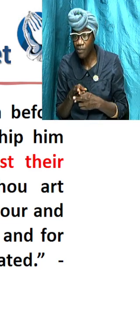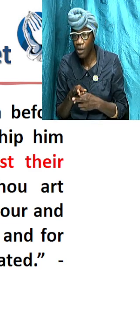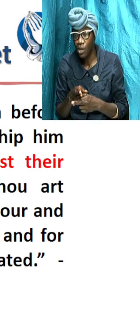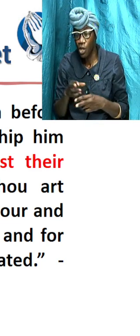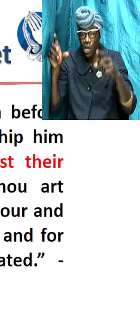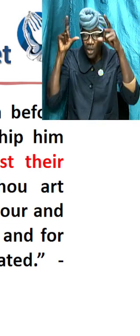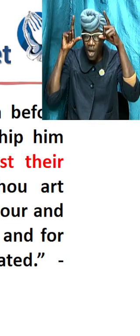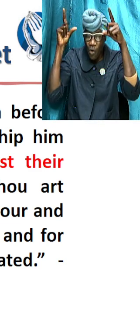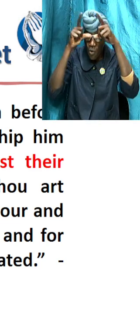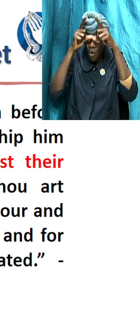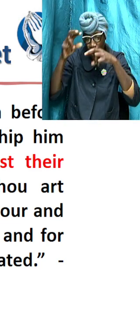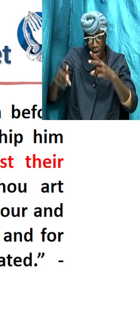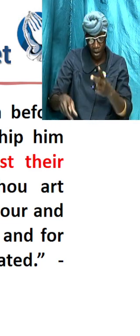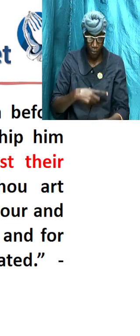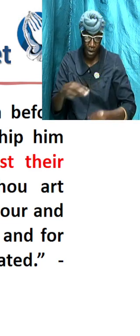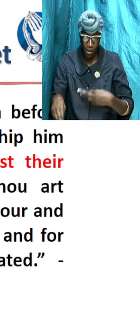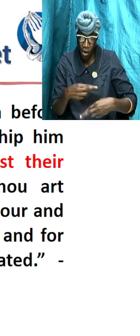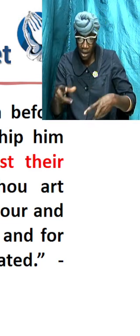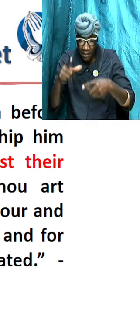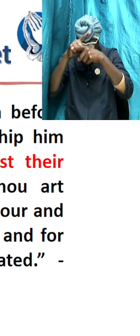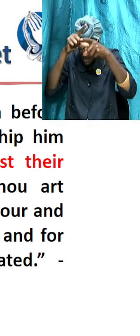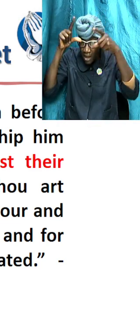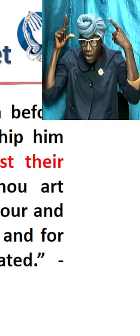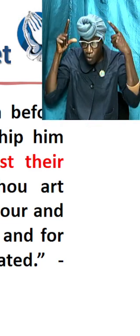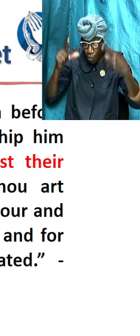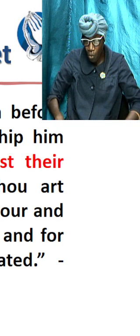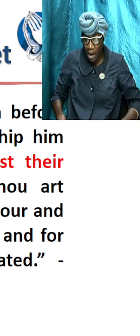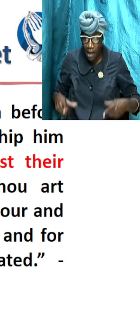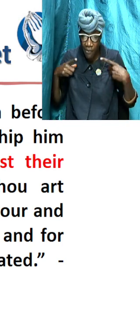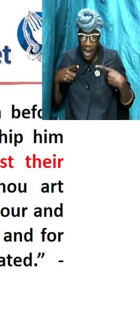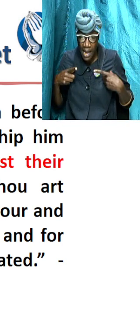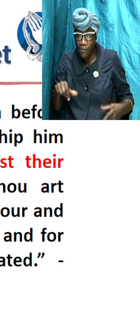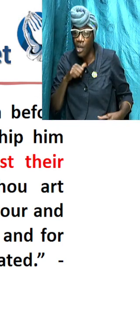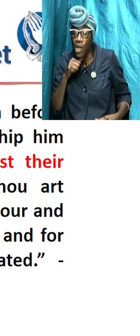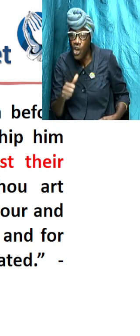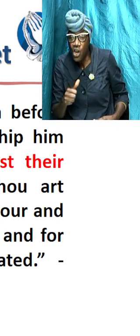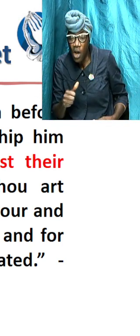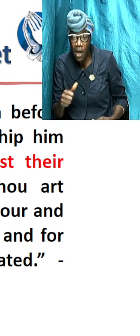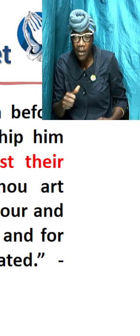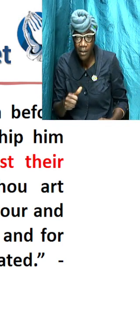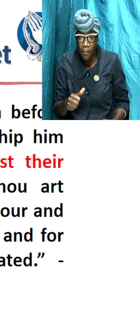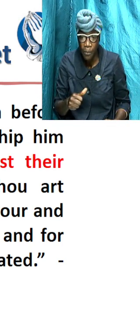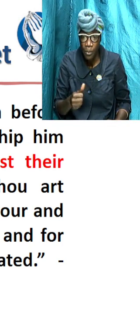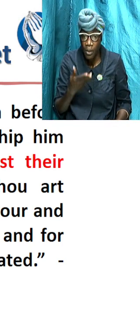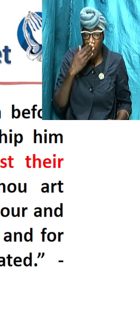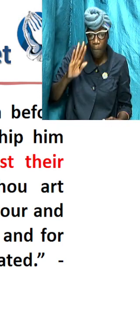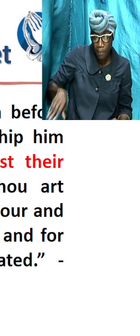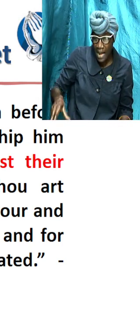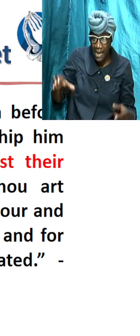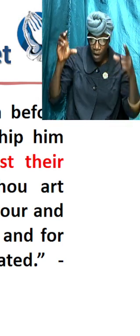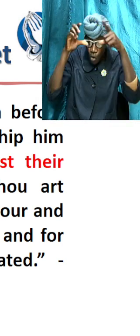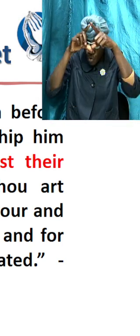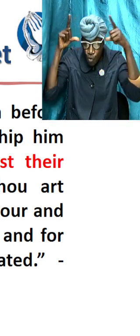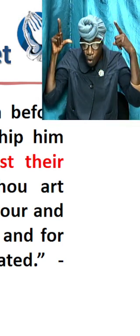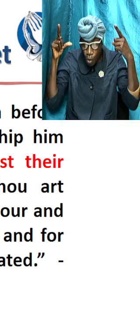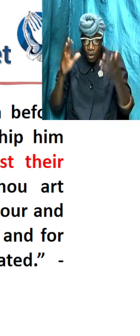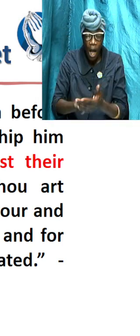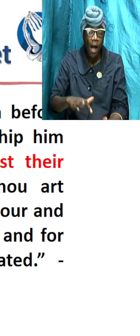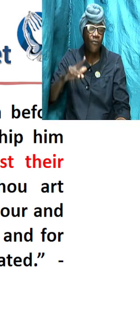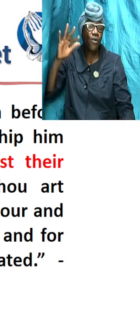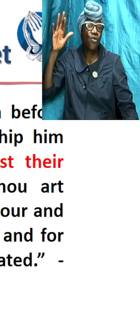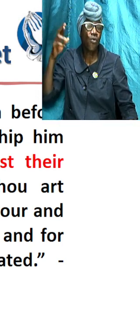you get your crown of life, when you get your crown of incorruptible crown, your crown of glory, your crown of righteousness,